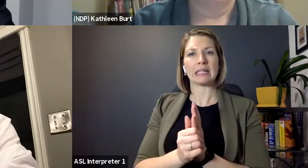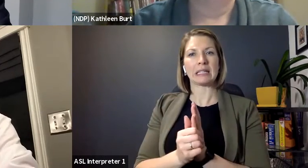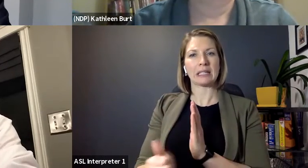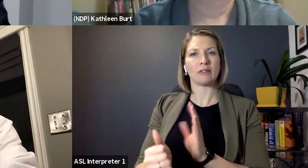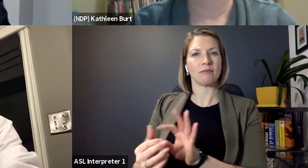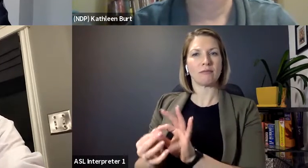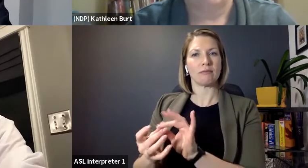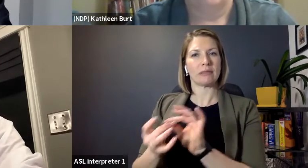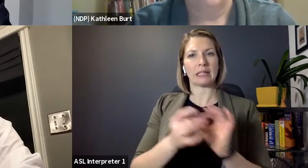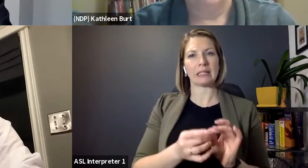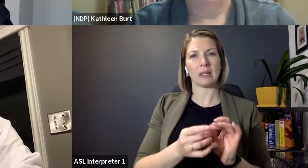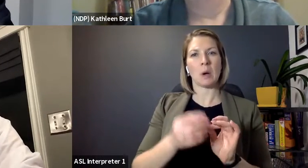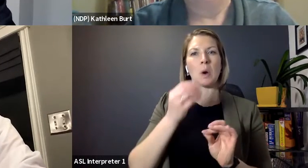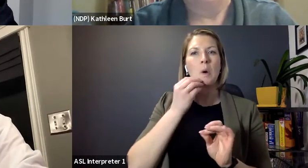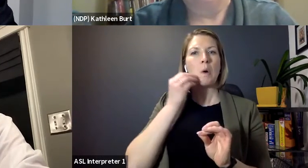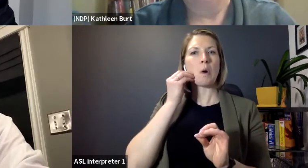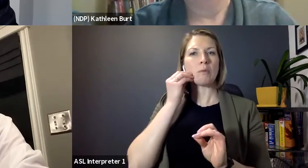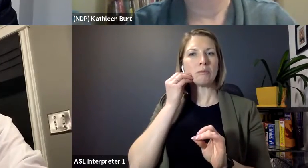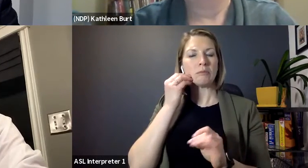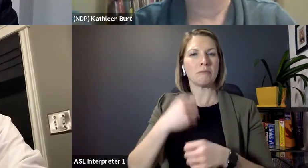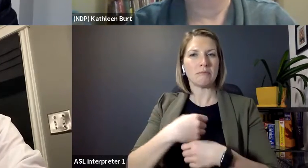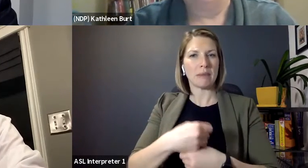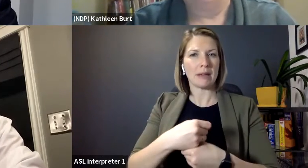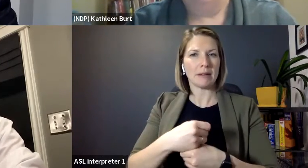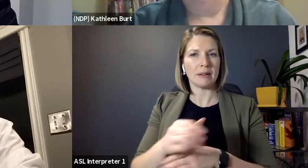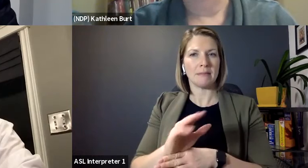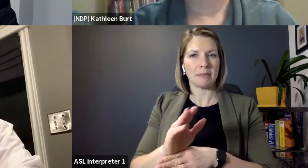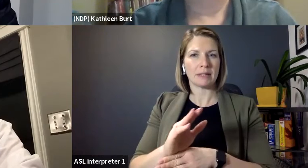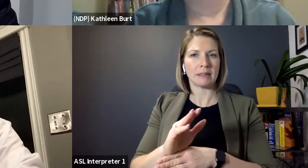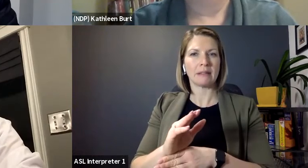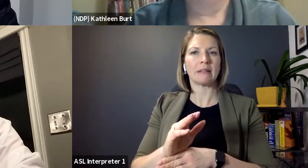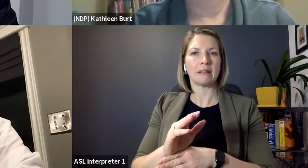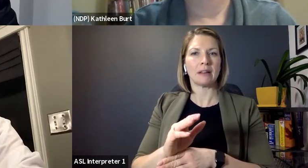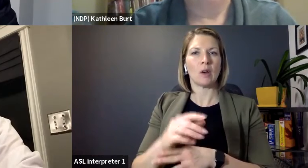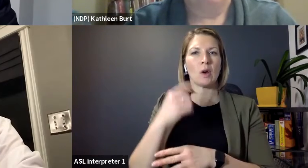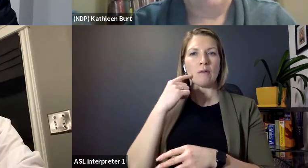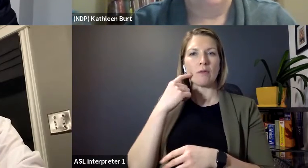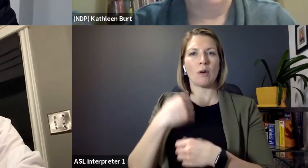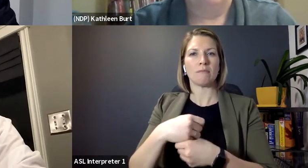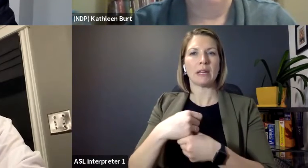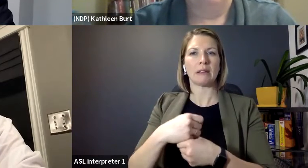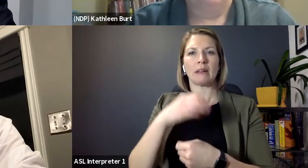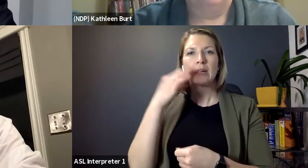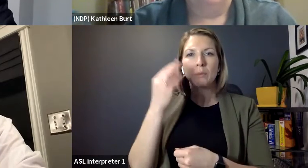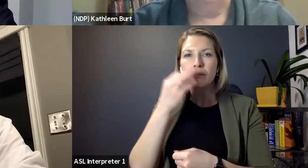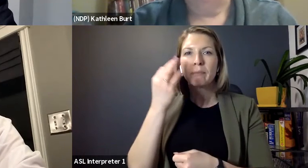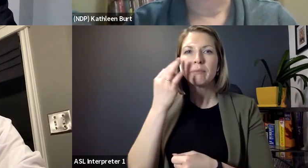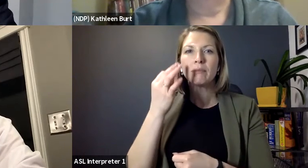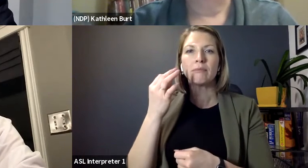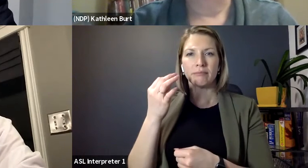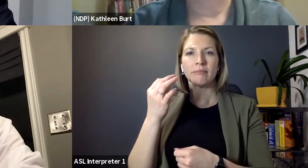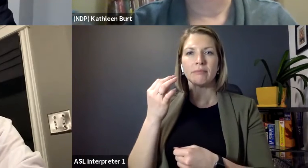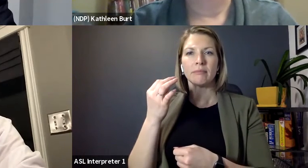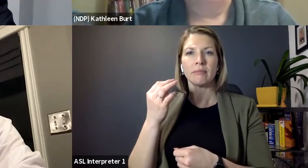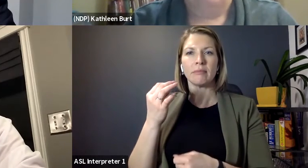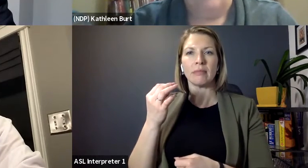our own homegrown businesses to produce and supply cannabis products. And this is